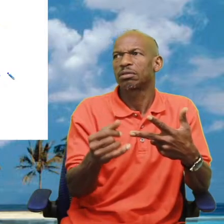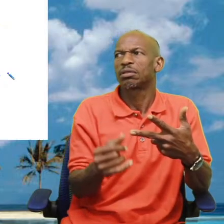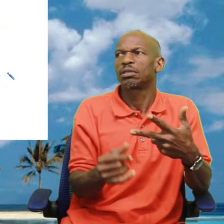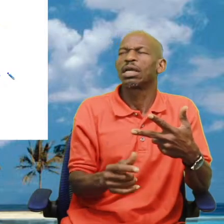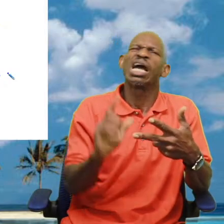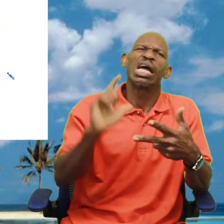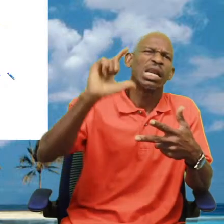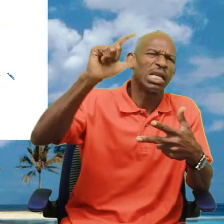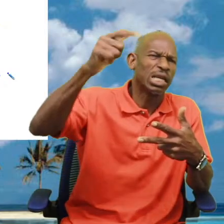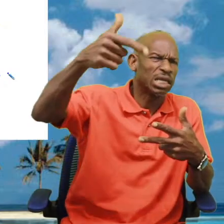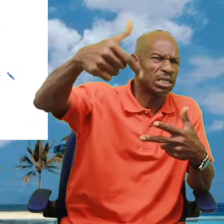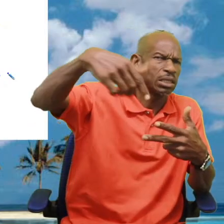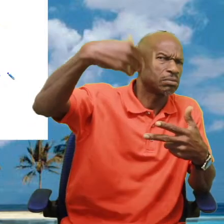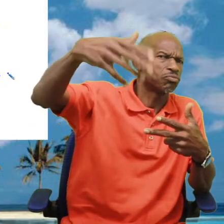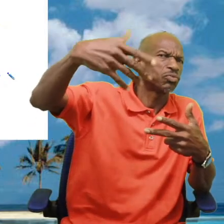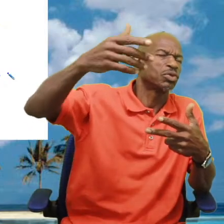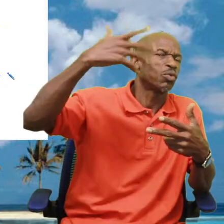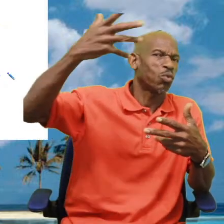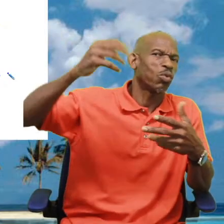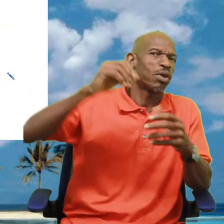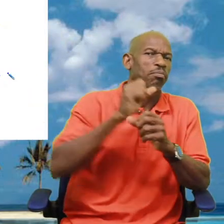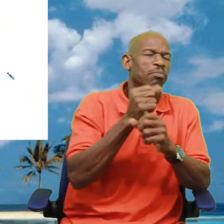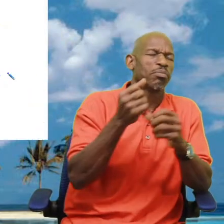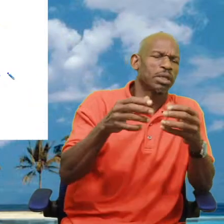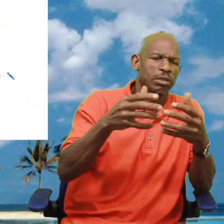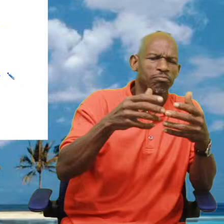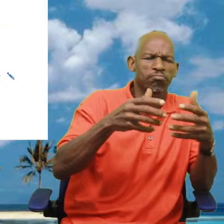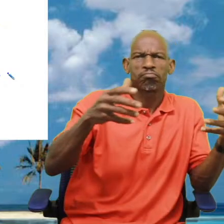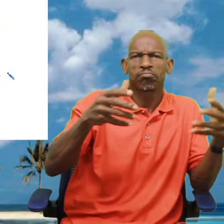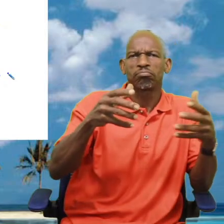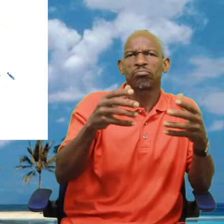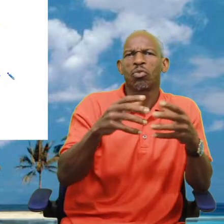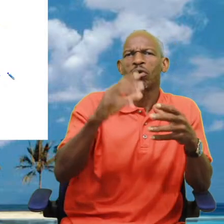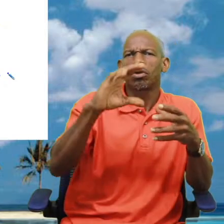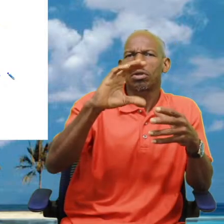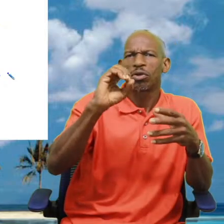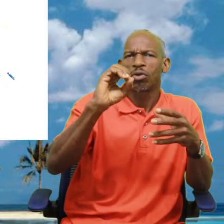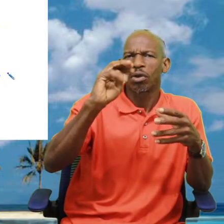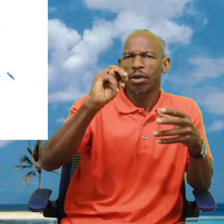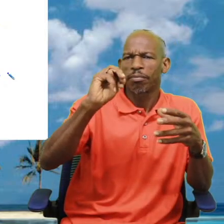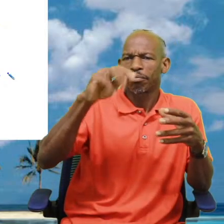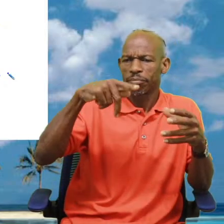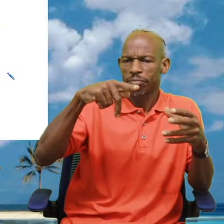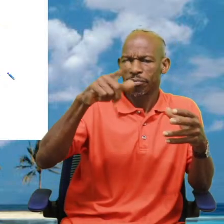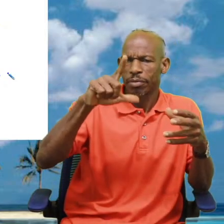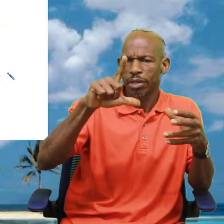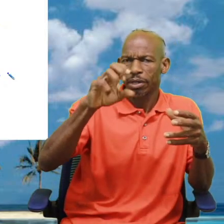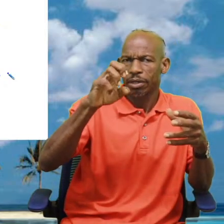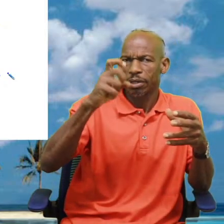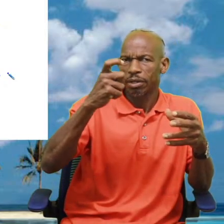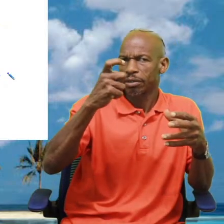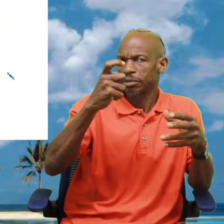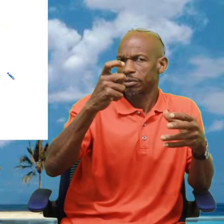already. Verb, then adjective.